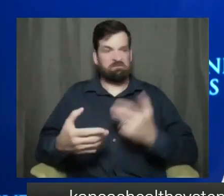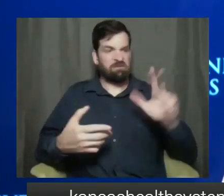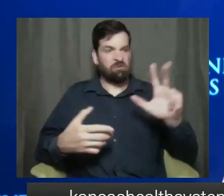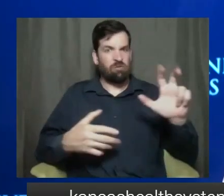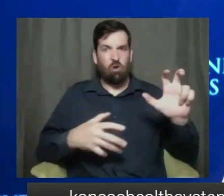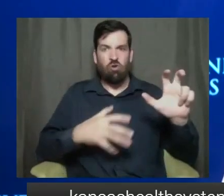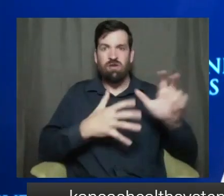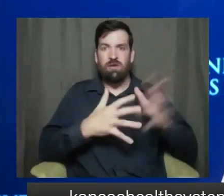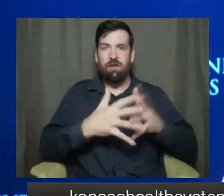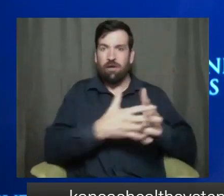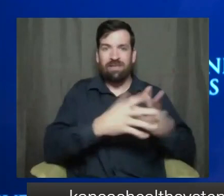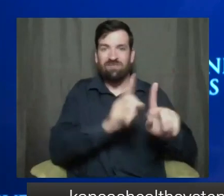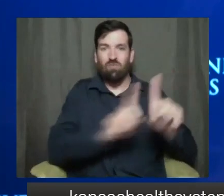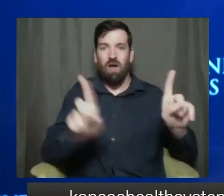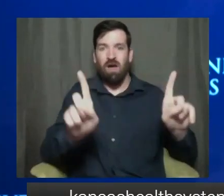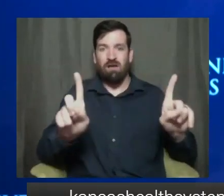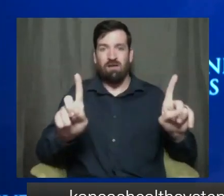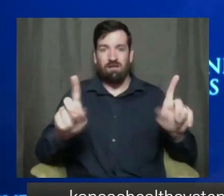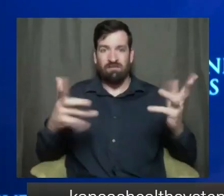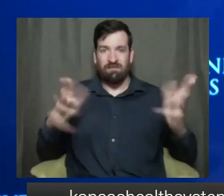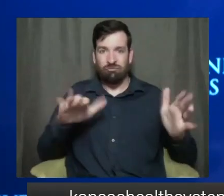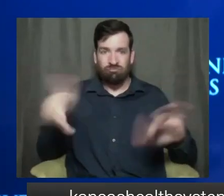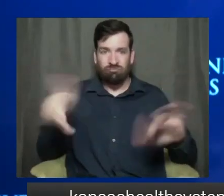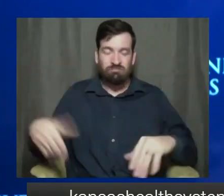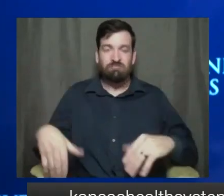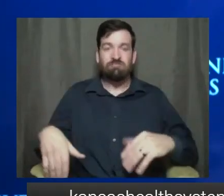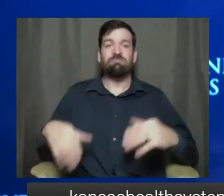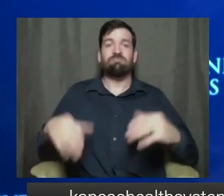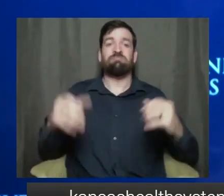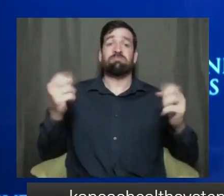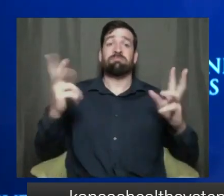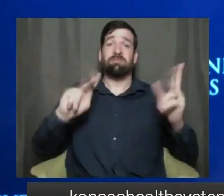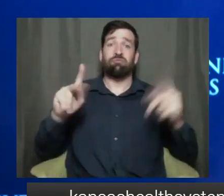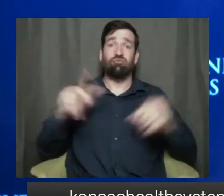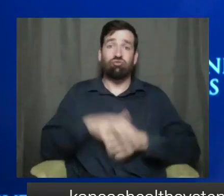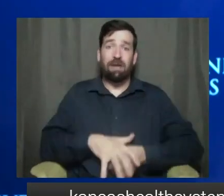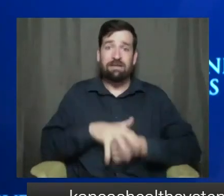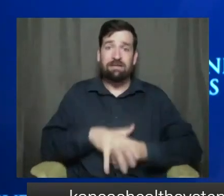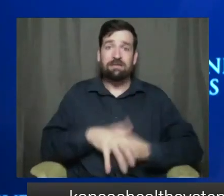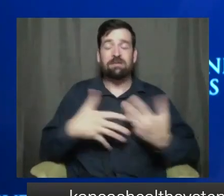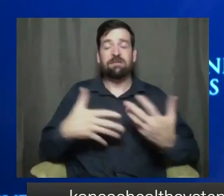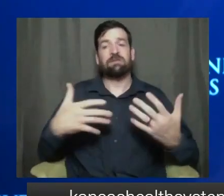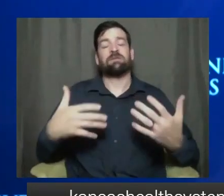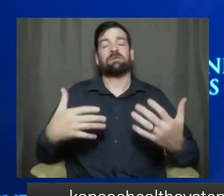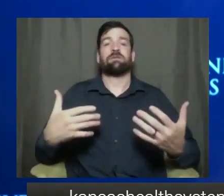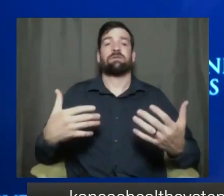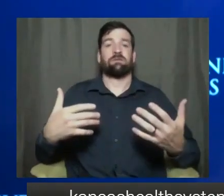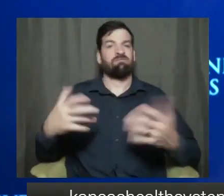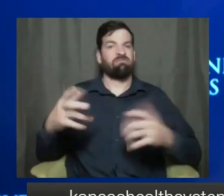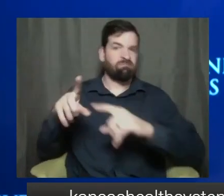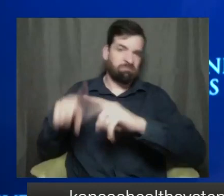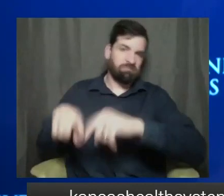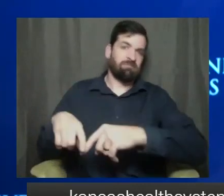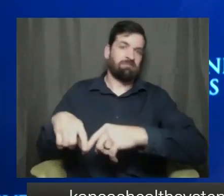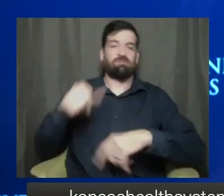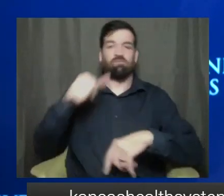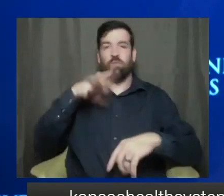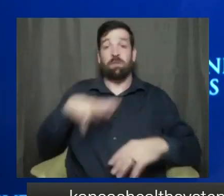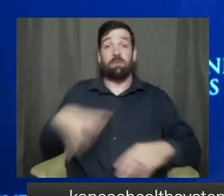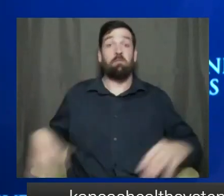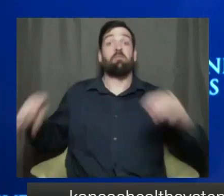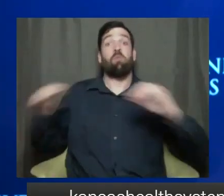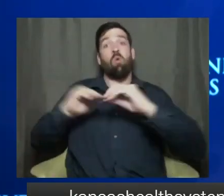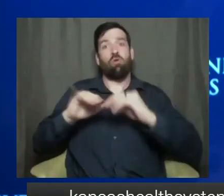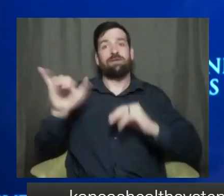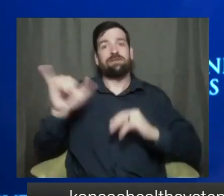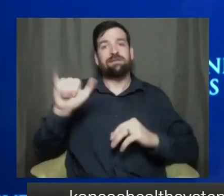You know, so there's lots of people grieving. There are a lot of people having stress, and certainly that falls on women disproportionately. Like other pandemics we've